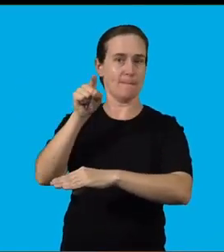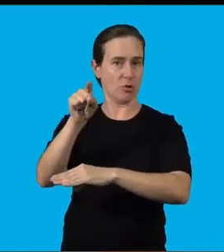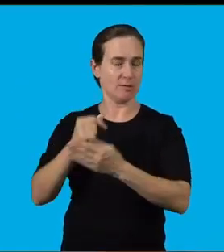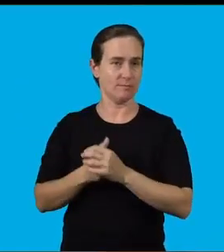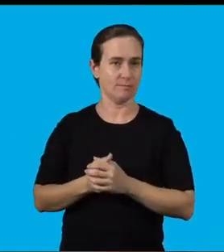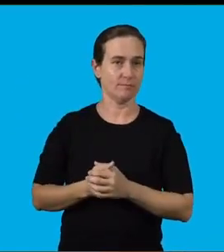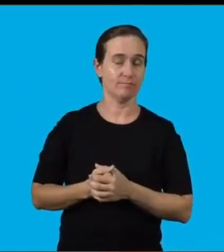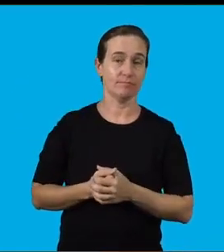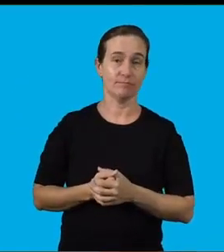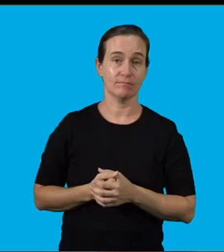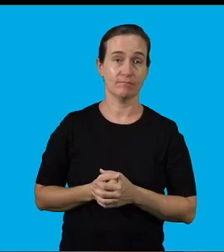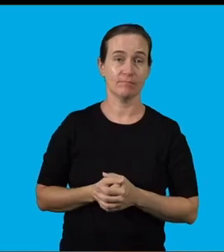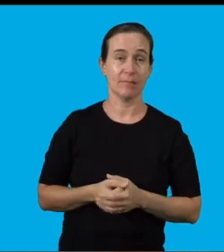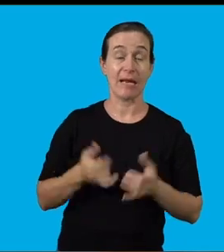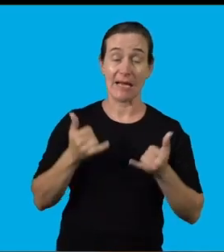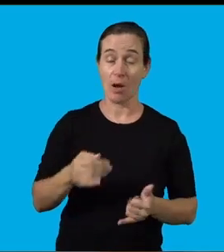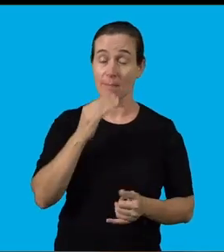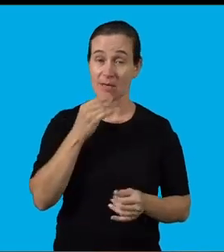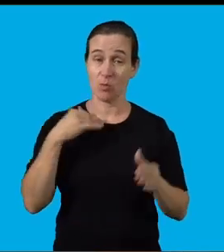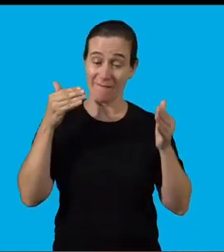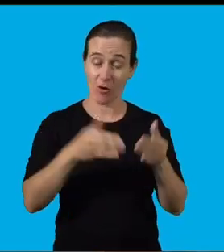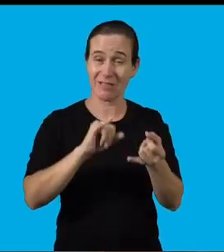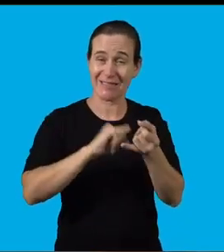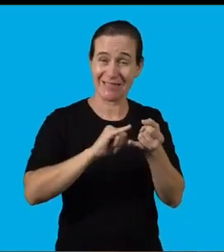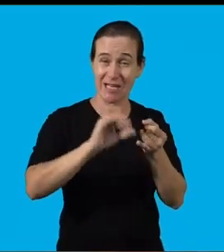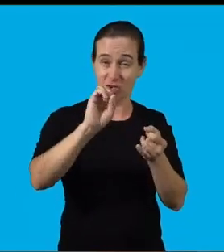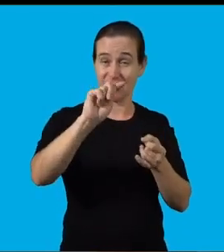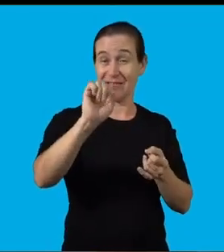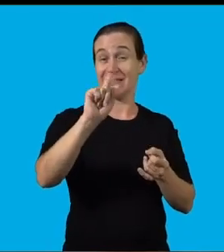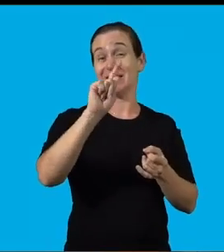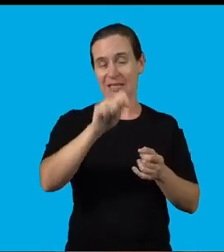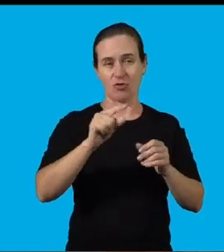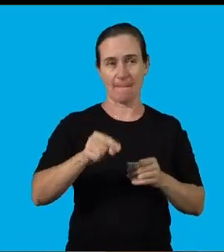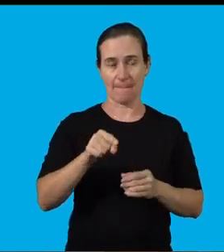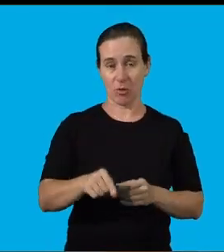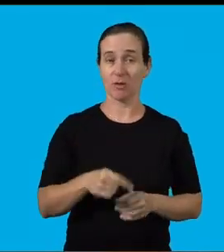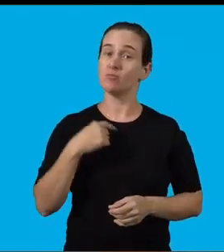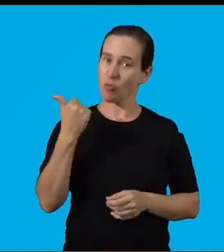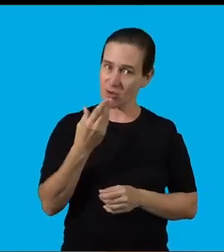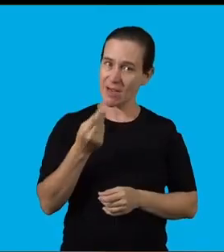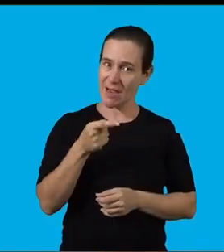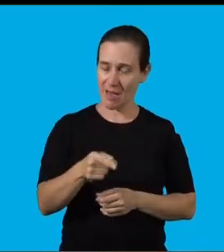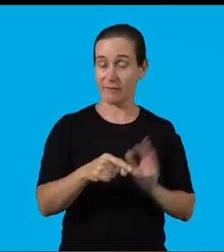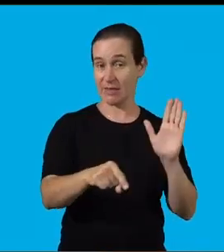So therefore now we're looking at the stationary points. We already know that this stationary point here has the